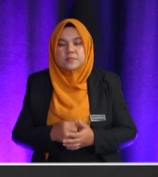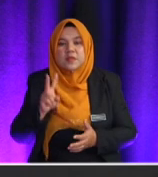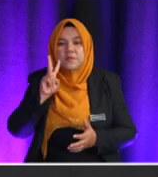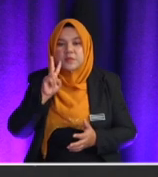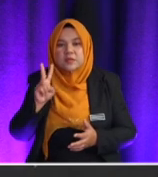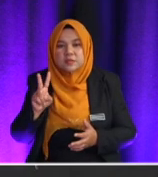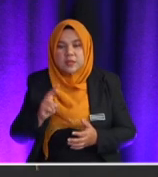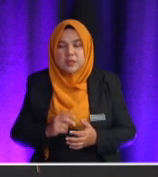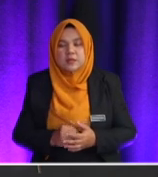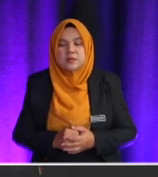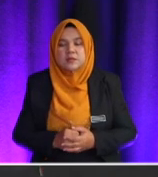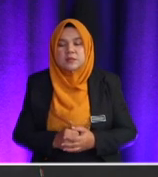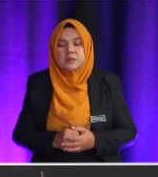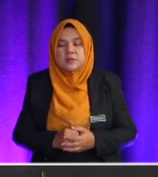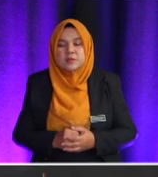Vegetarian.